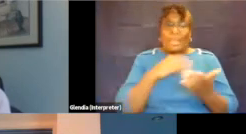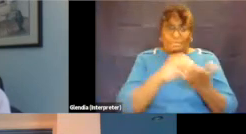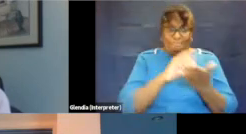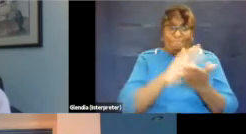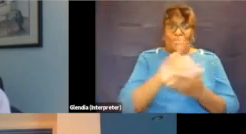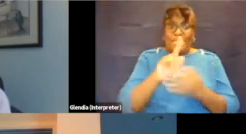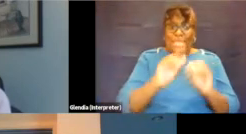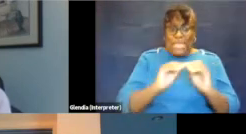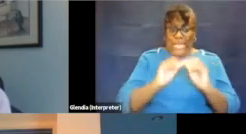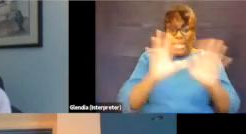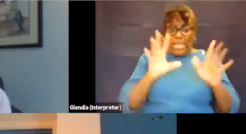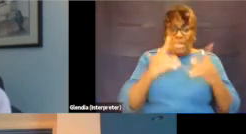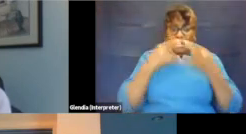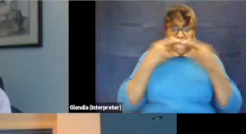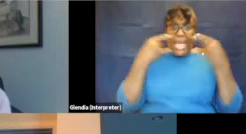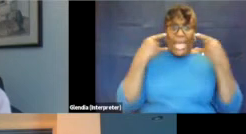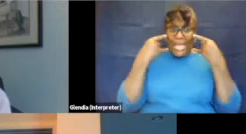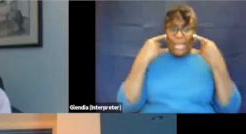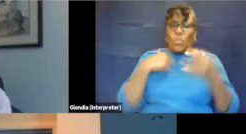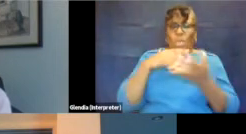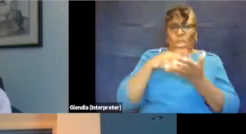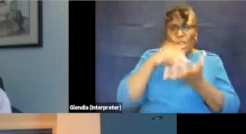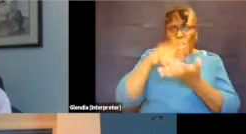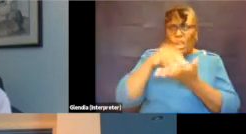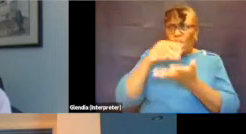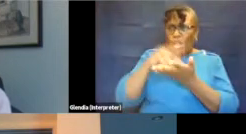because I just we've learned a lot over the last